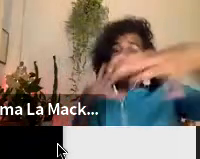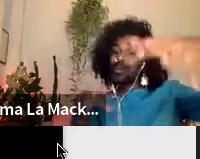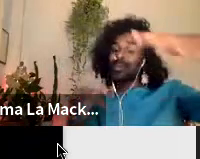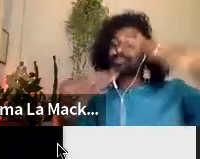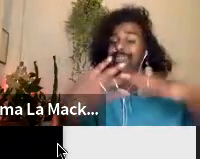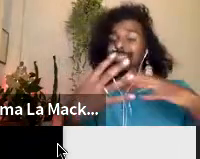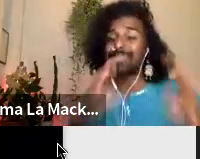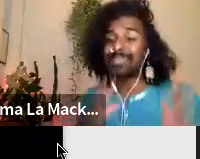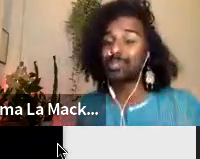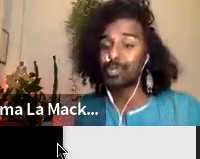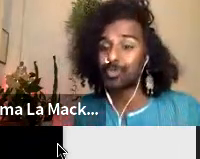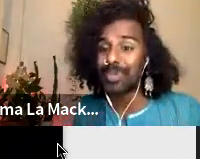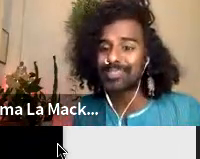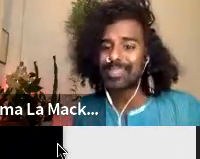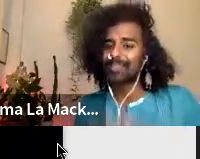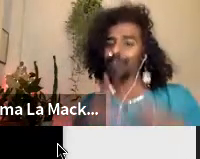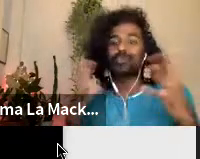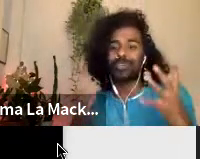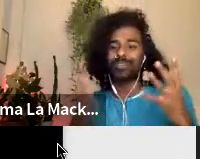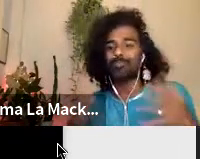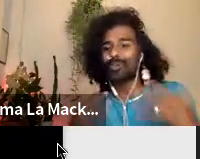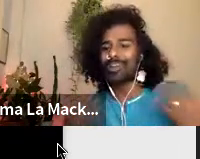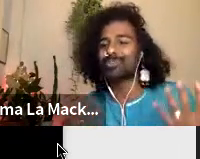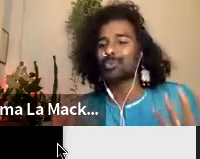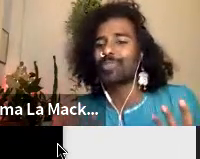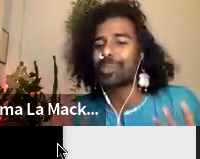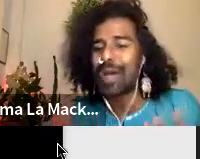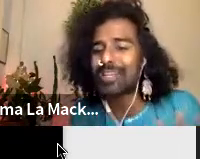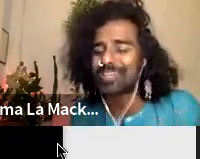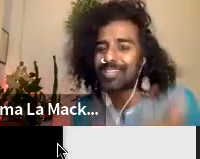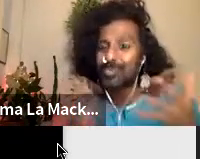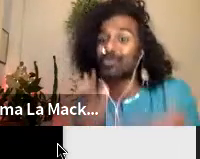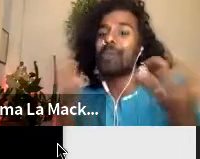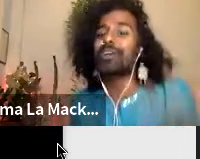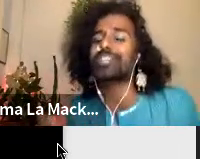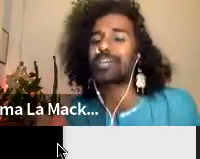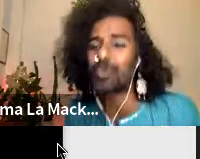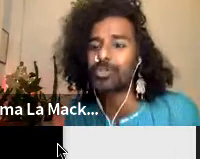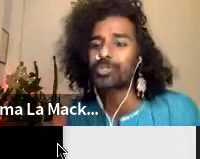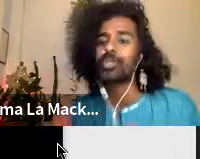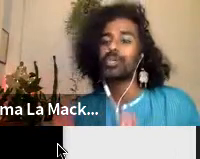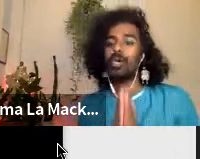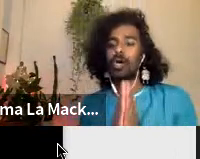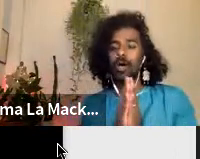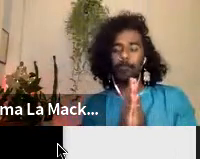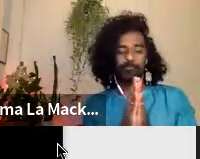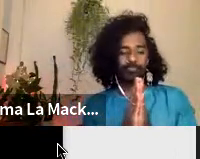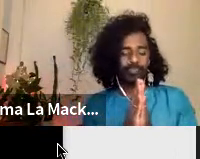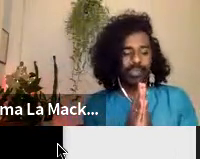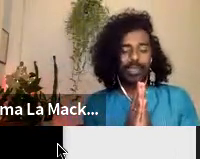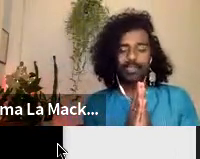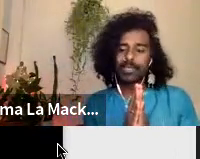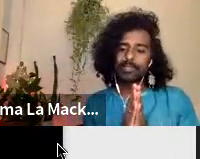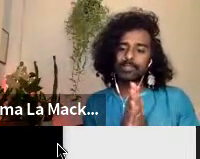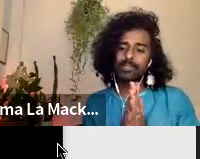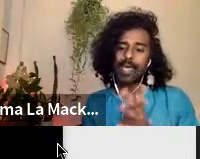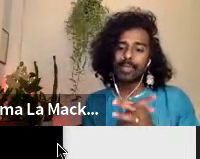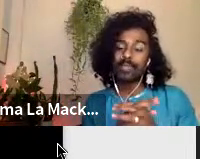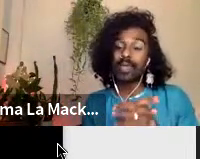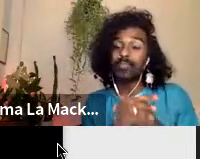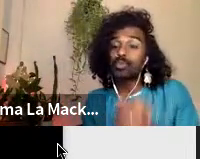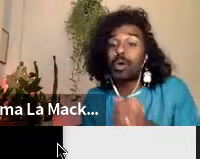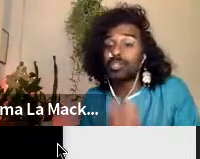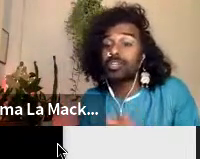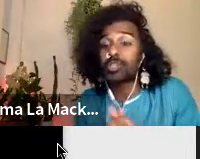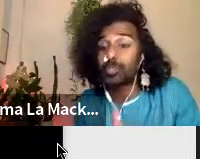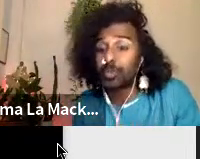they were always in that interspace. And that was really what I like to call their magic. That's where the magic was in that sense.